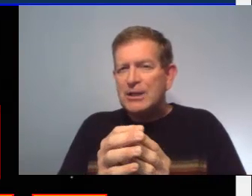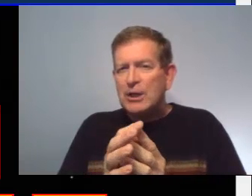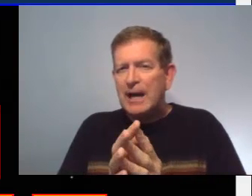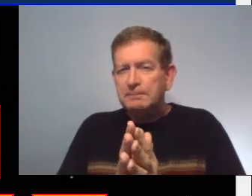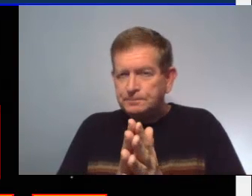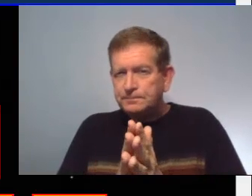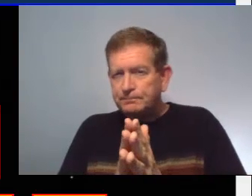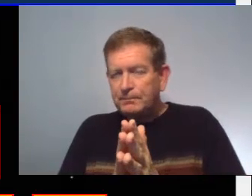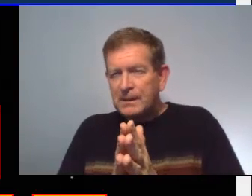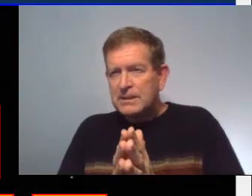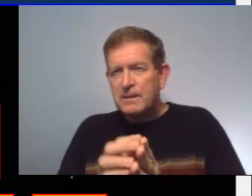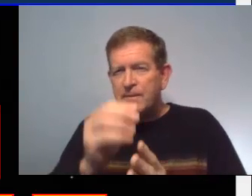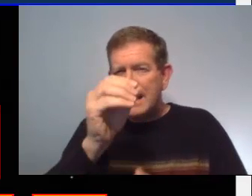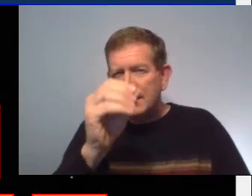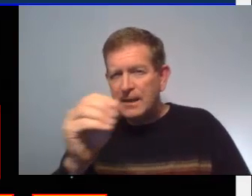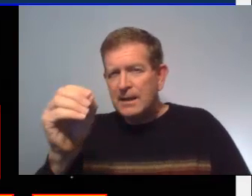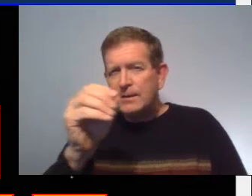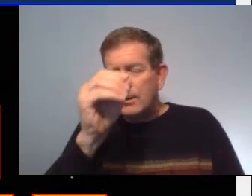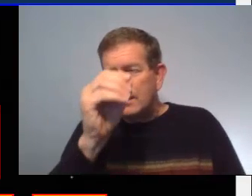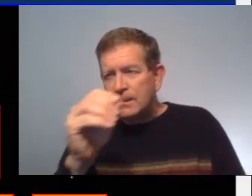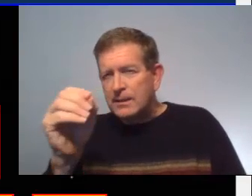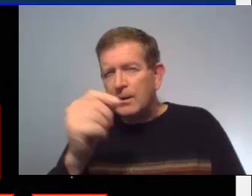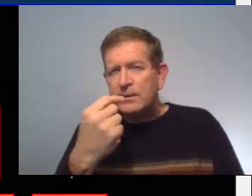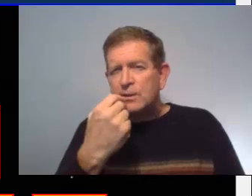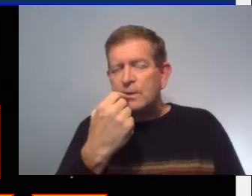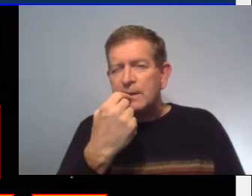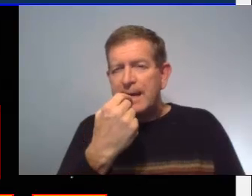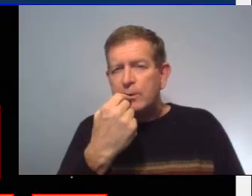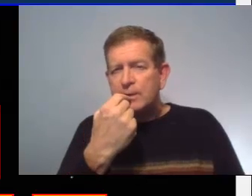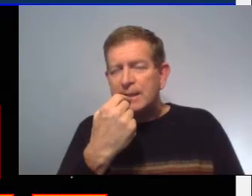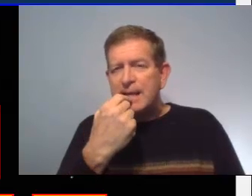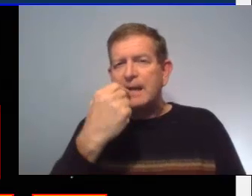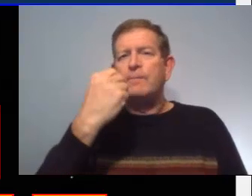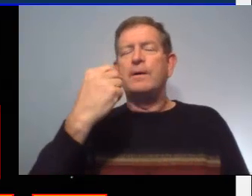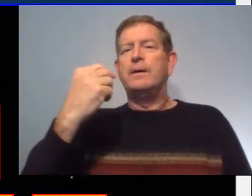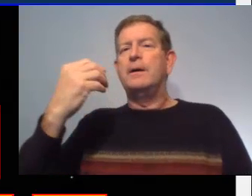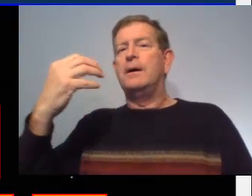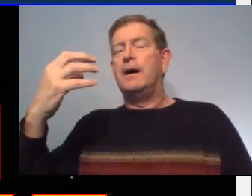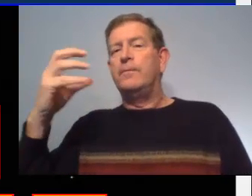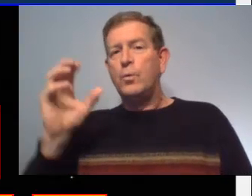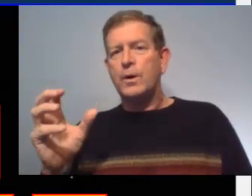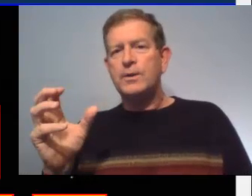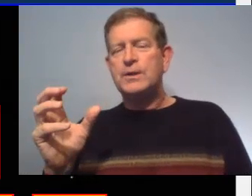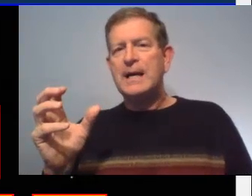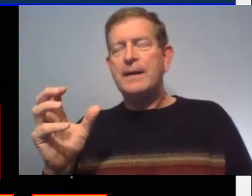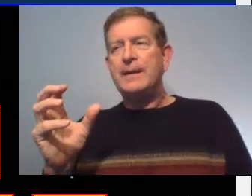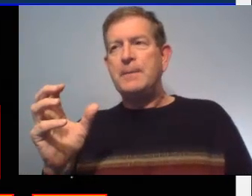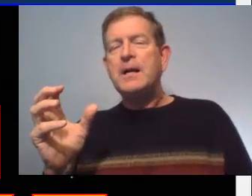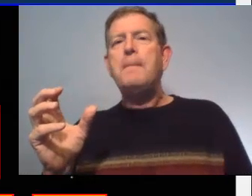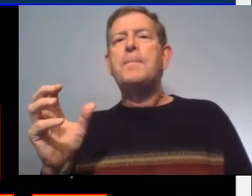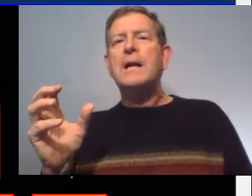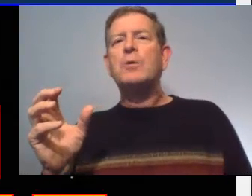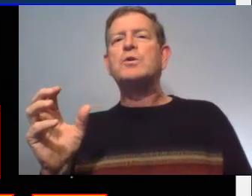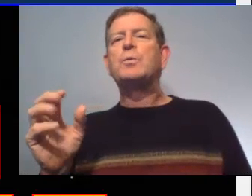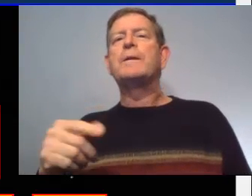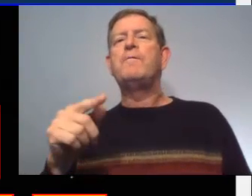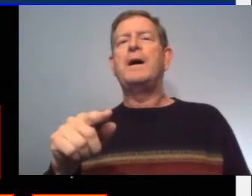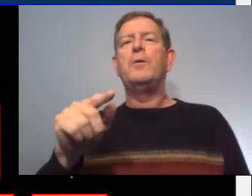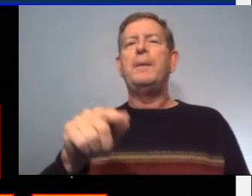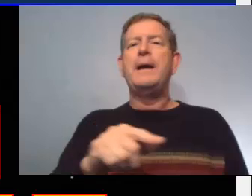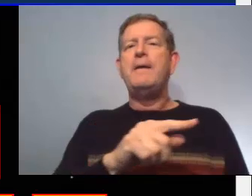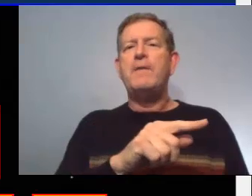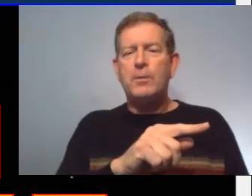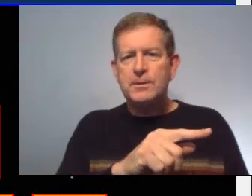you'll start to catch on to the fact that there are certain letters at the end of words that become pronounced